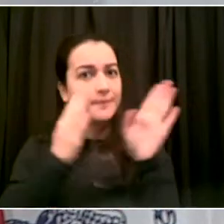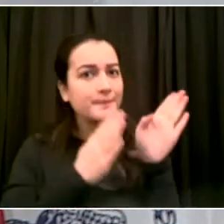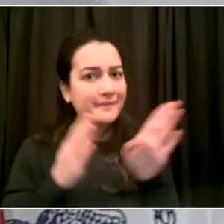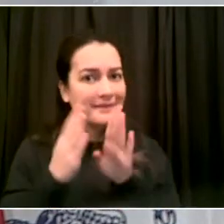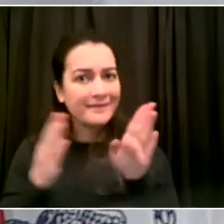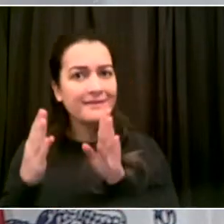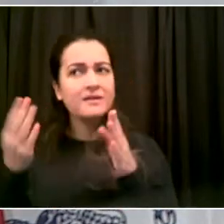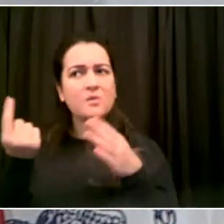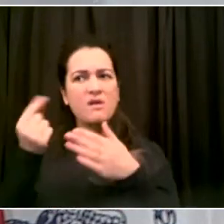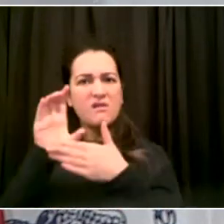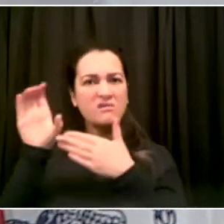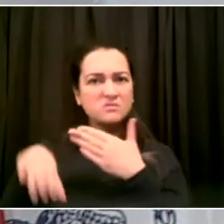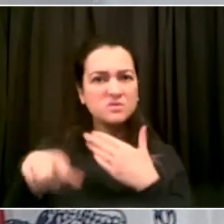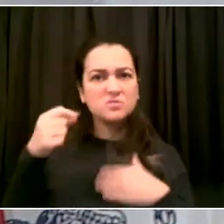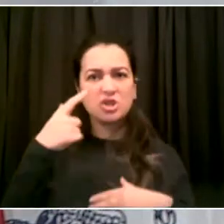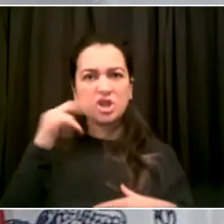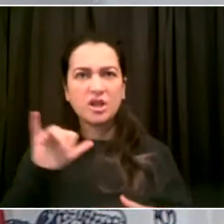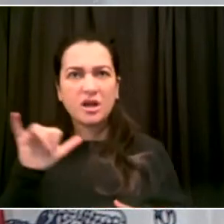Liu.